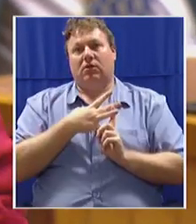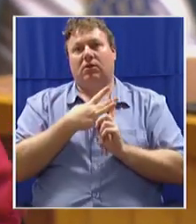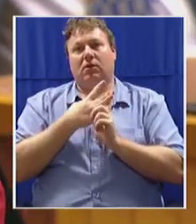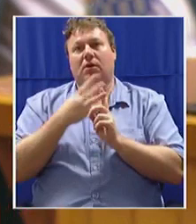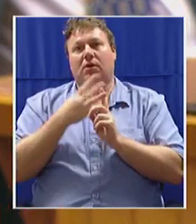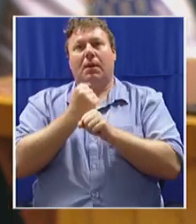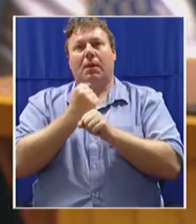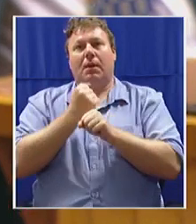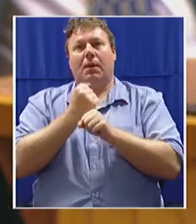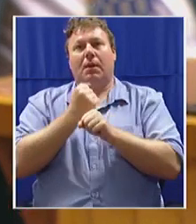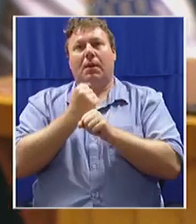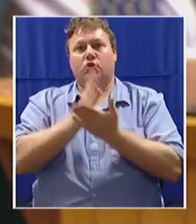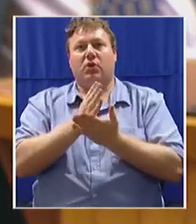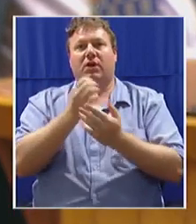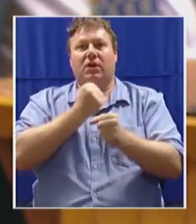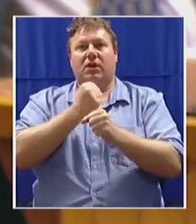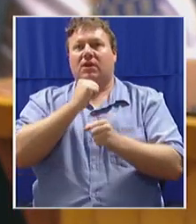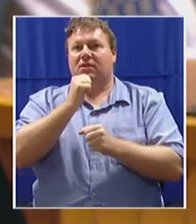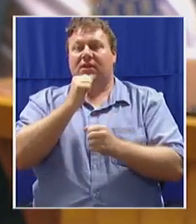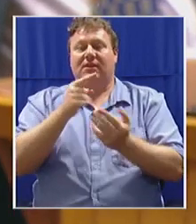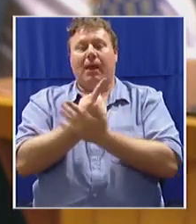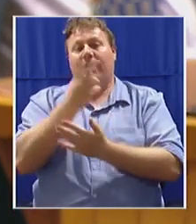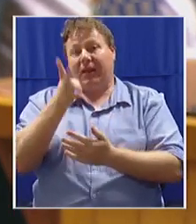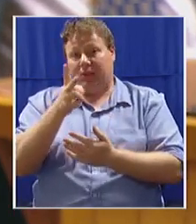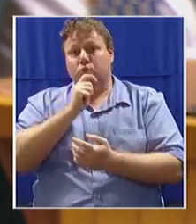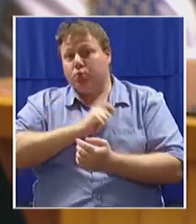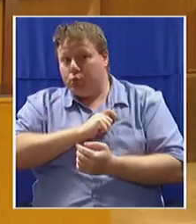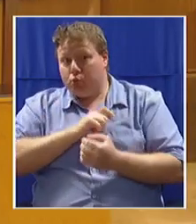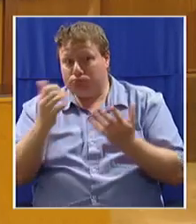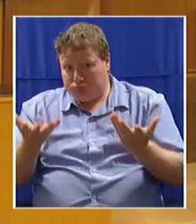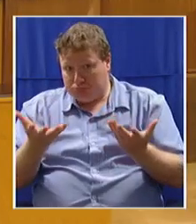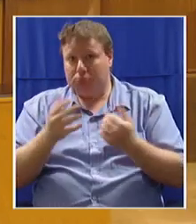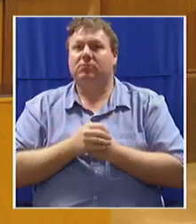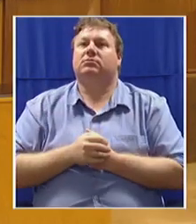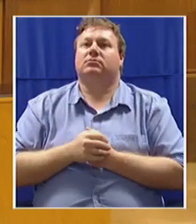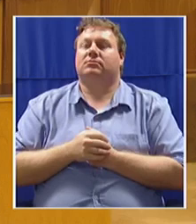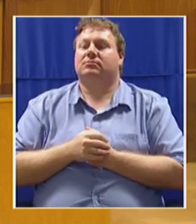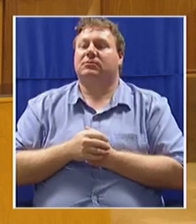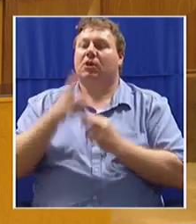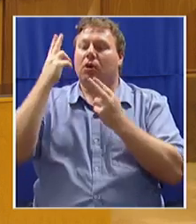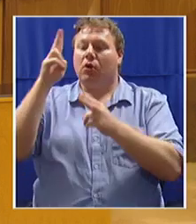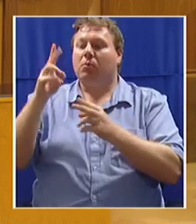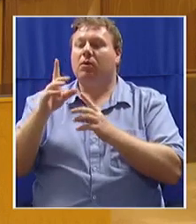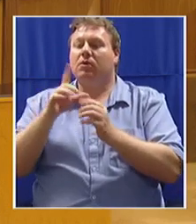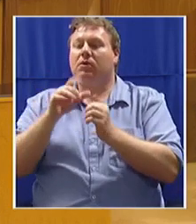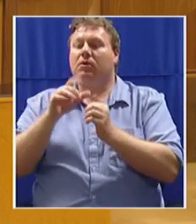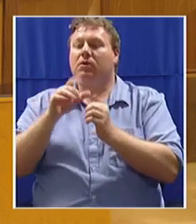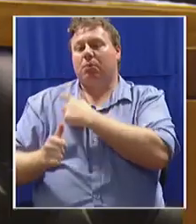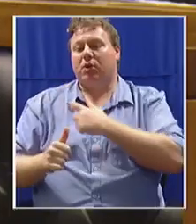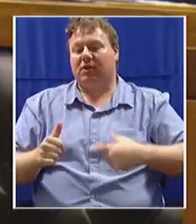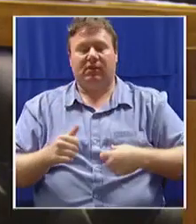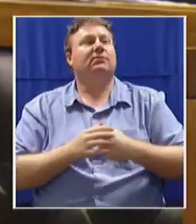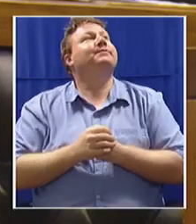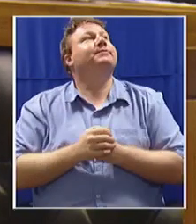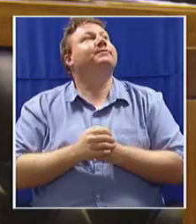sure that it doesn't happen again. Thank you. Honorable Deputy President. Thank you very